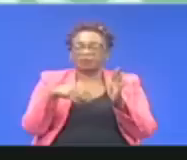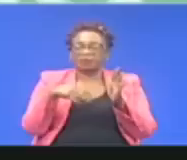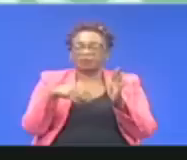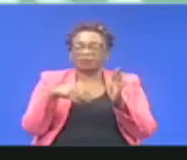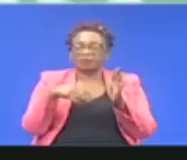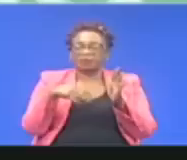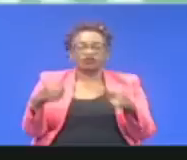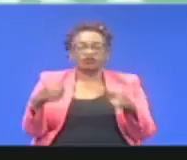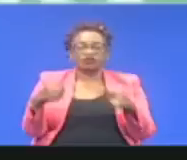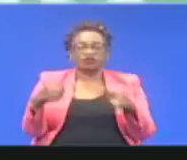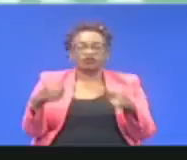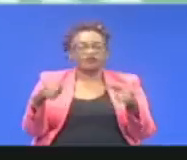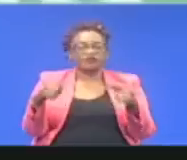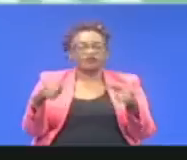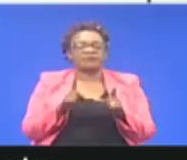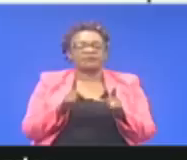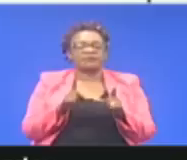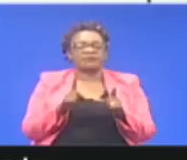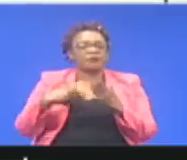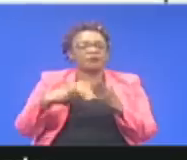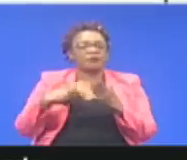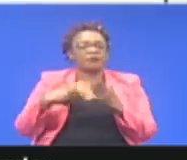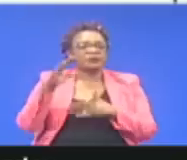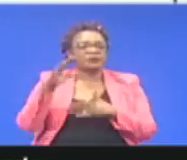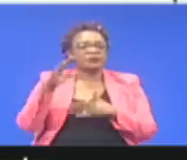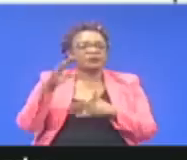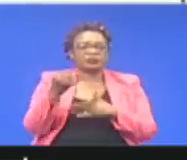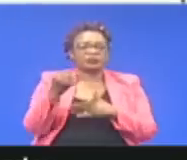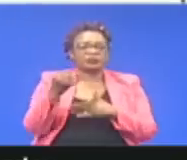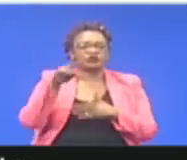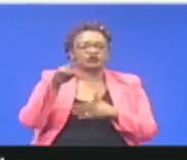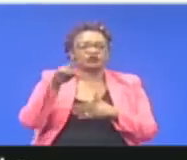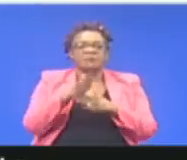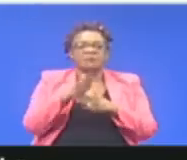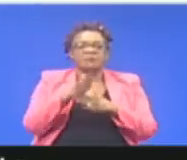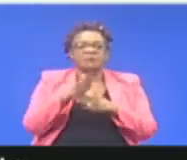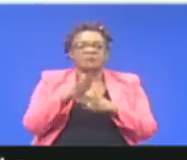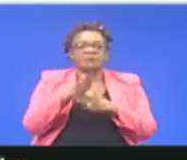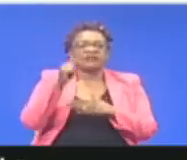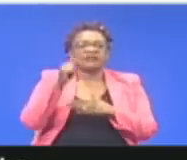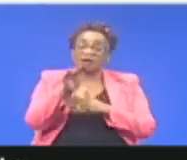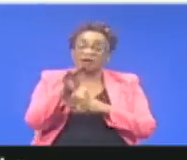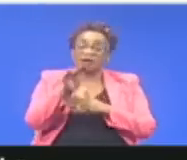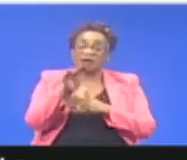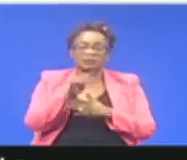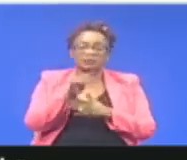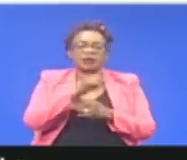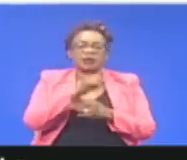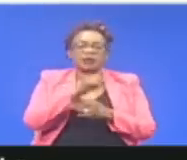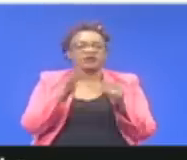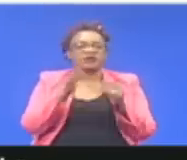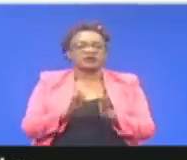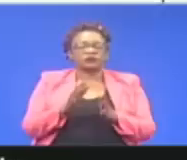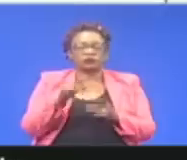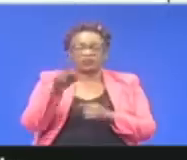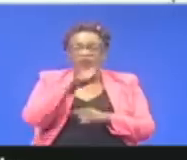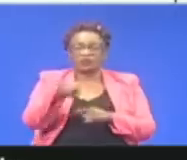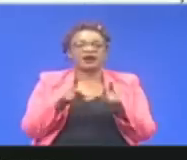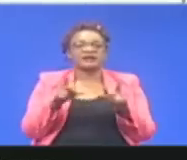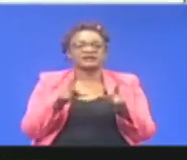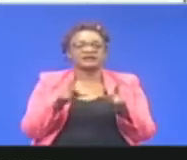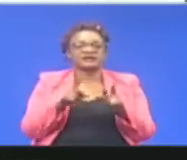license. Former Chief Justice Willie Mutunga is among the Kenyans who called out Nairobi Governor Mike Sonko's move to revoke the licenses